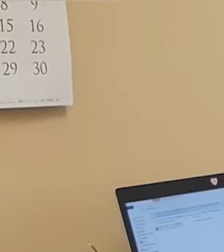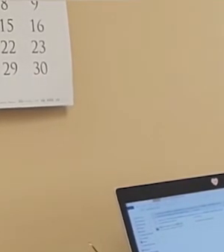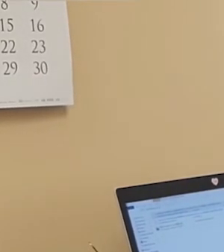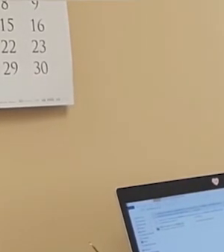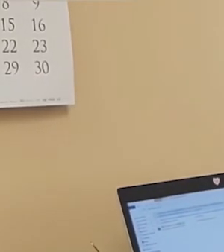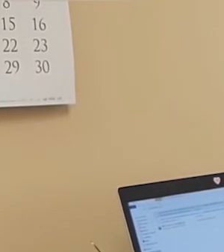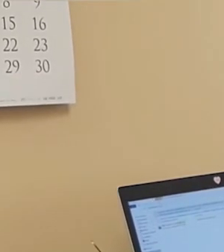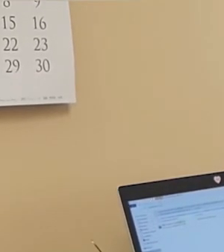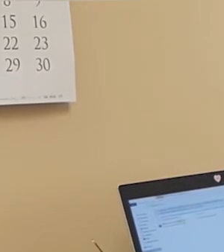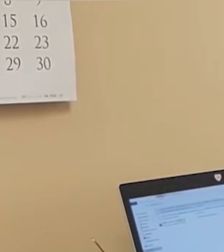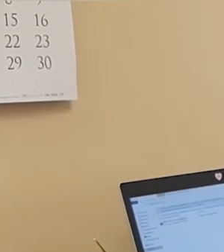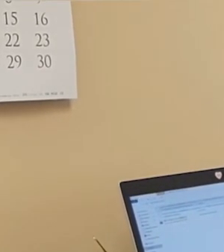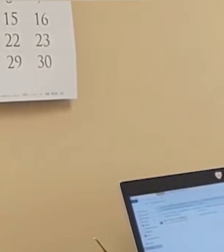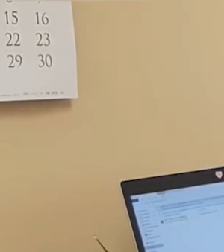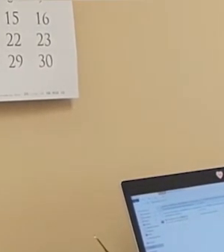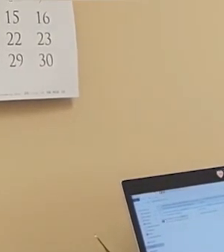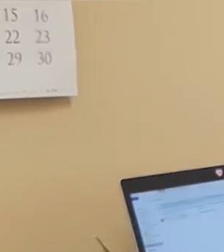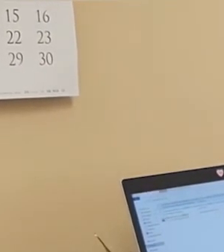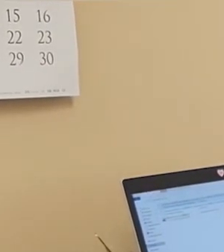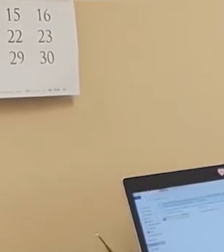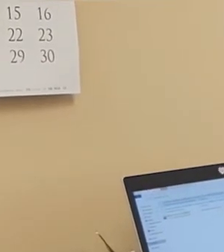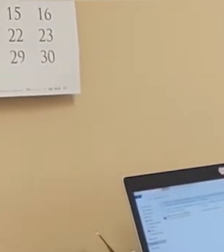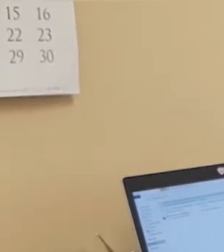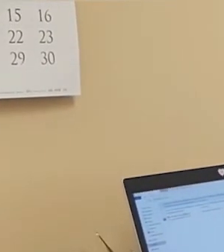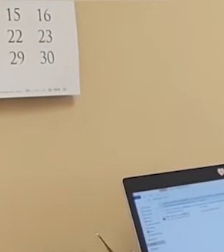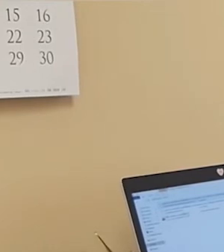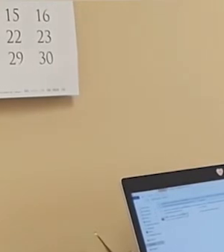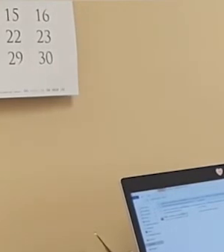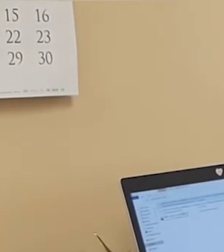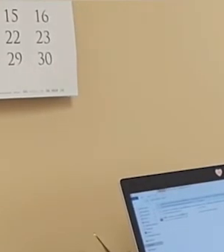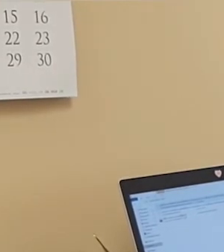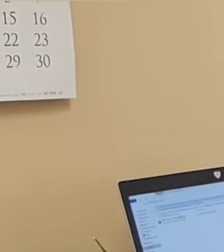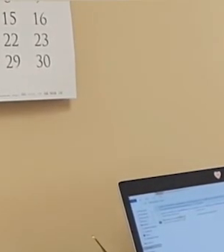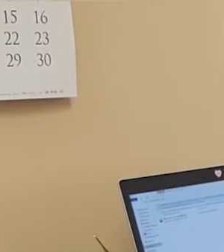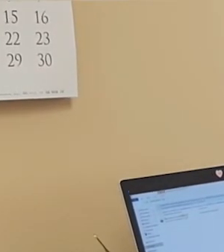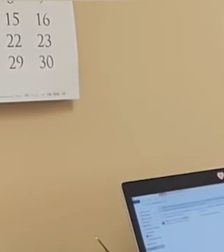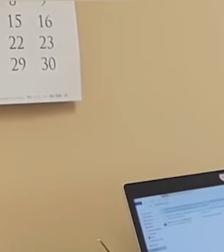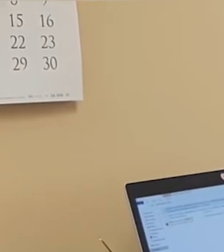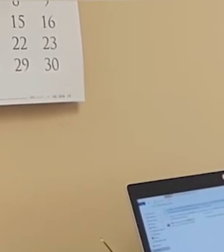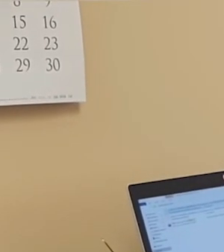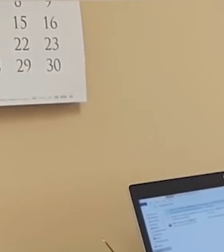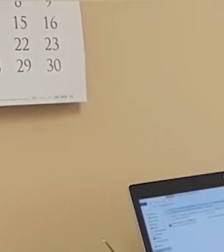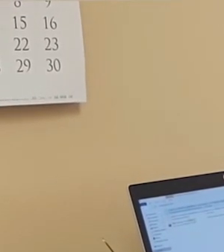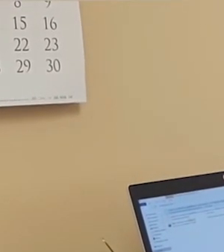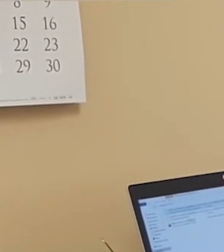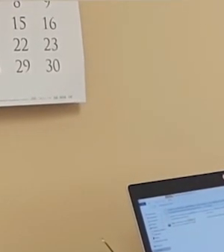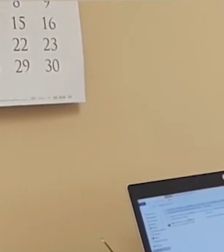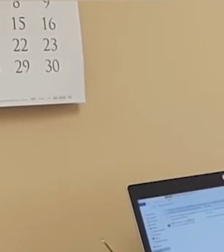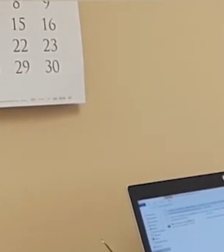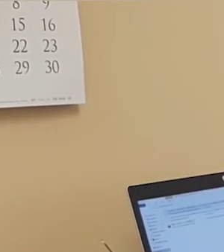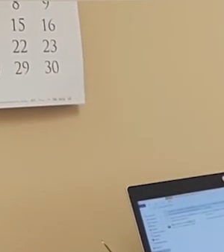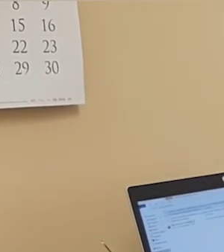grade for distribution to schools, and then schools distribute to parents normally